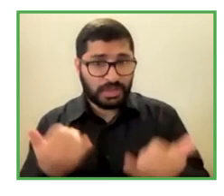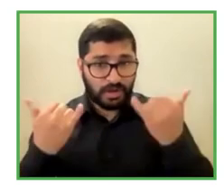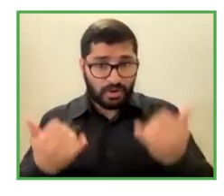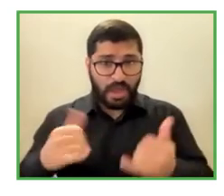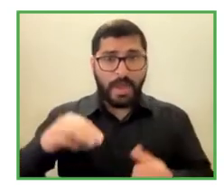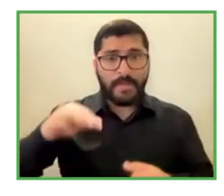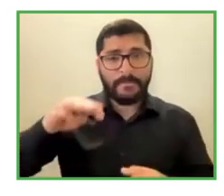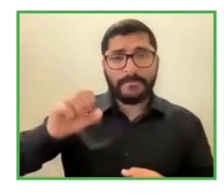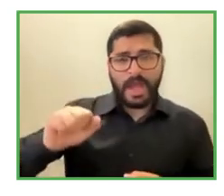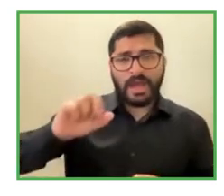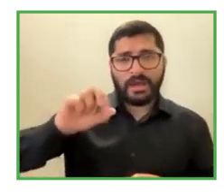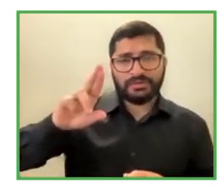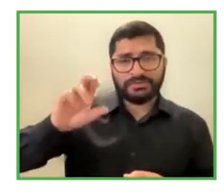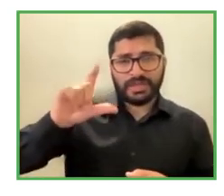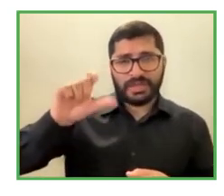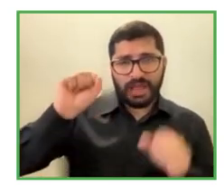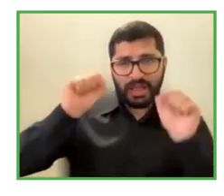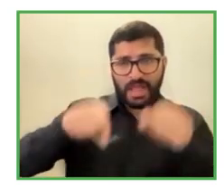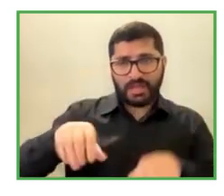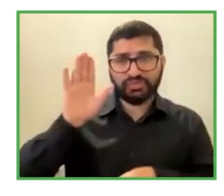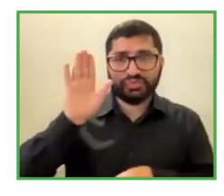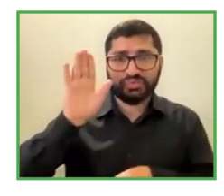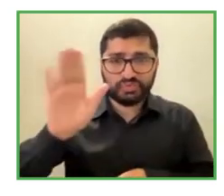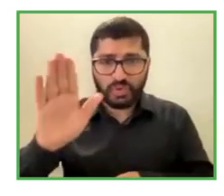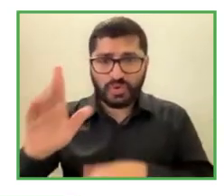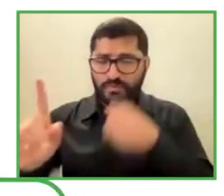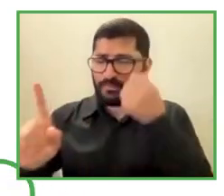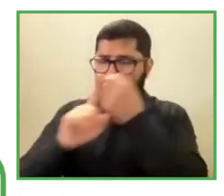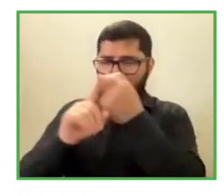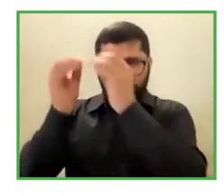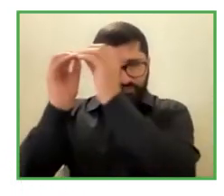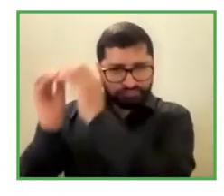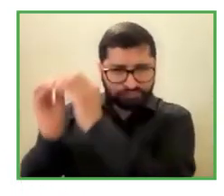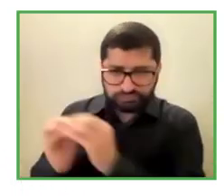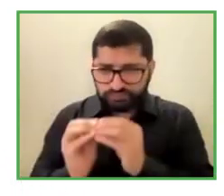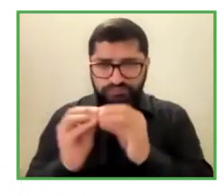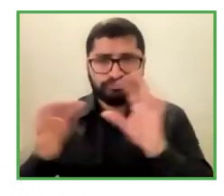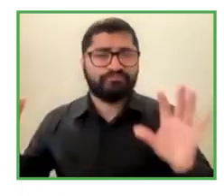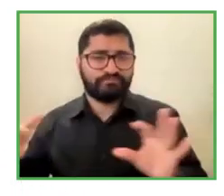tell us, how do you see the impact that you hope to generate with this alliance?